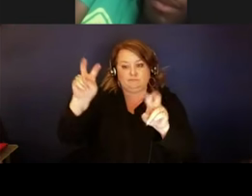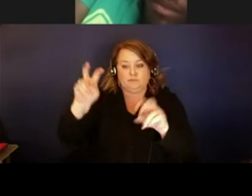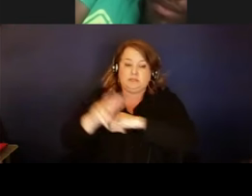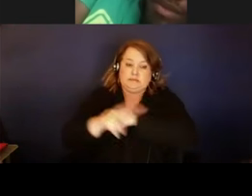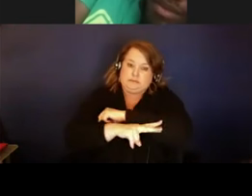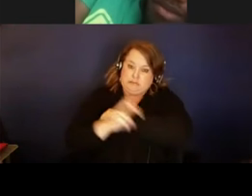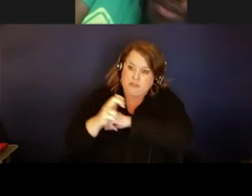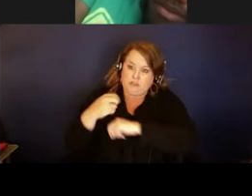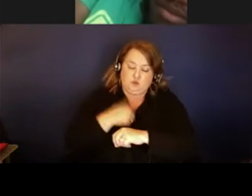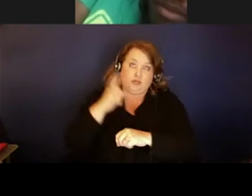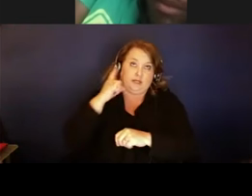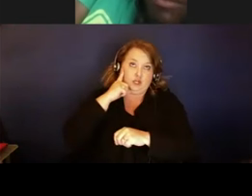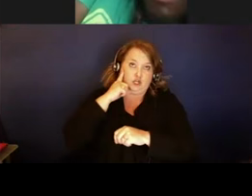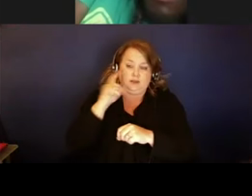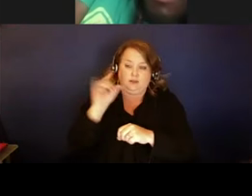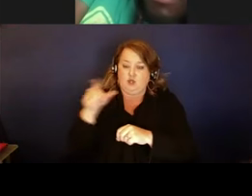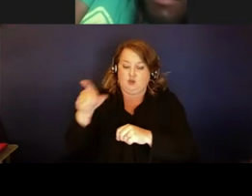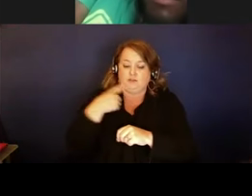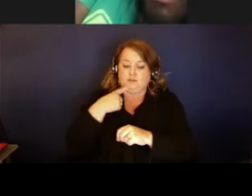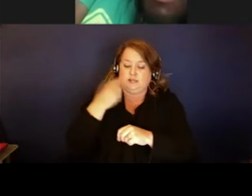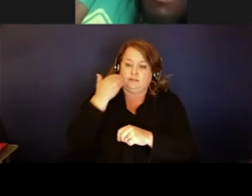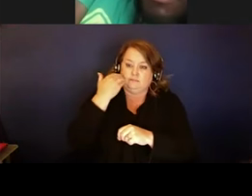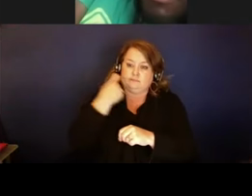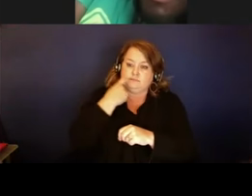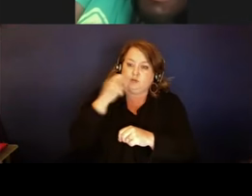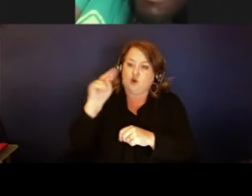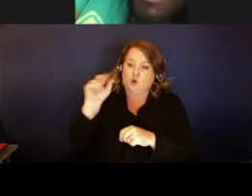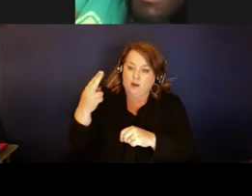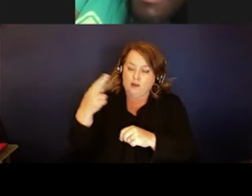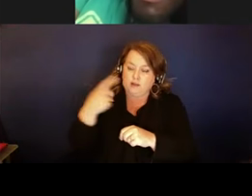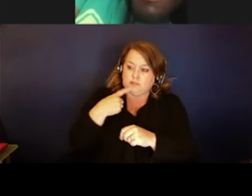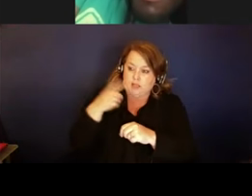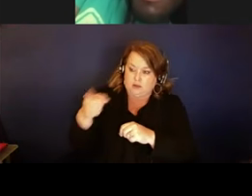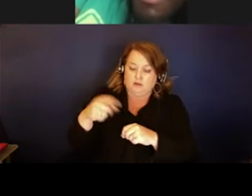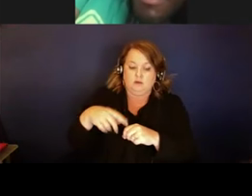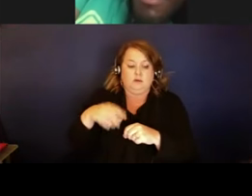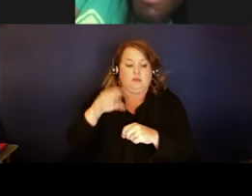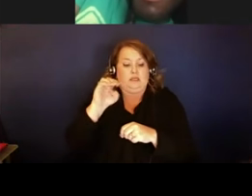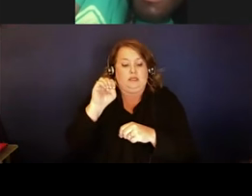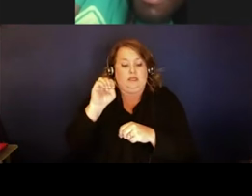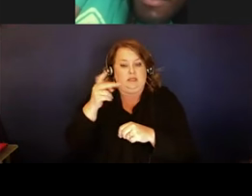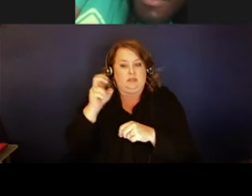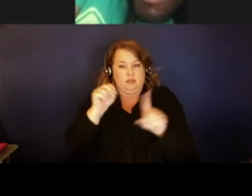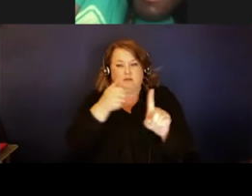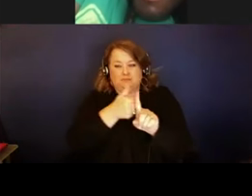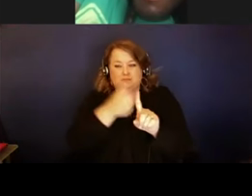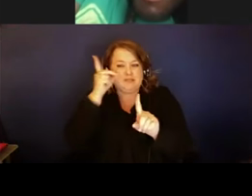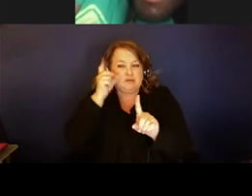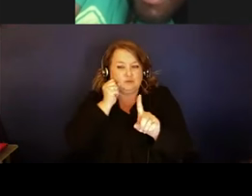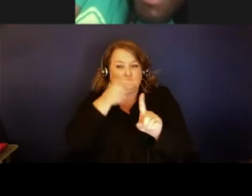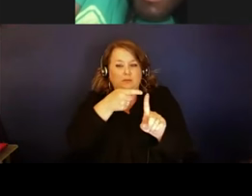hearing a theme, Noah, from what you shared earlier. Ethan was viewed as someone who was a thief and